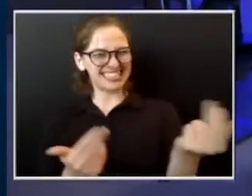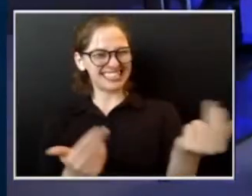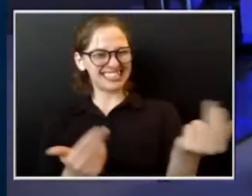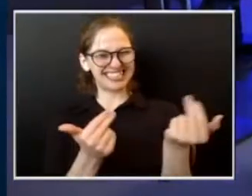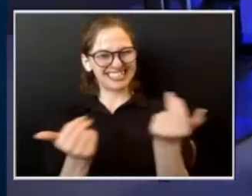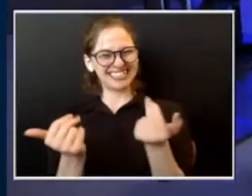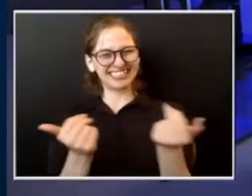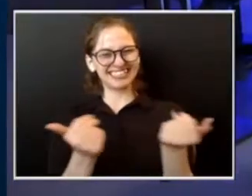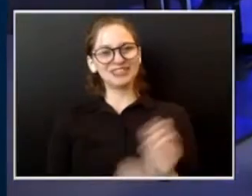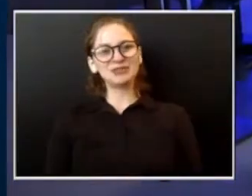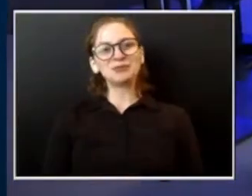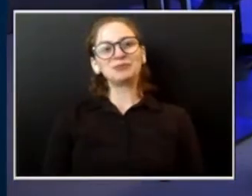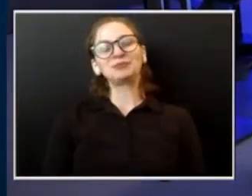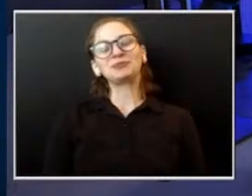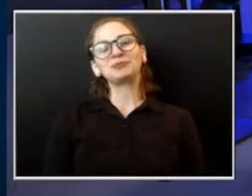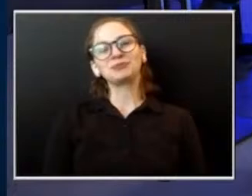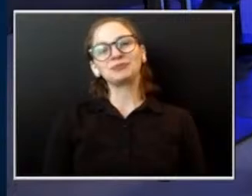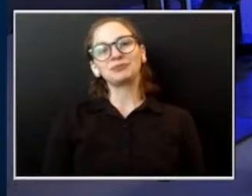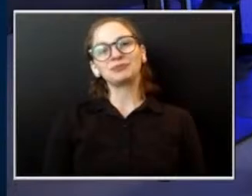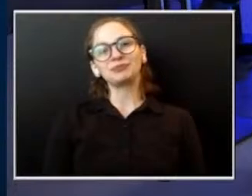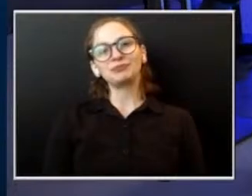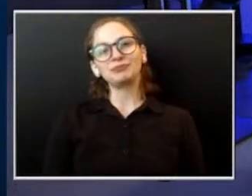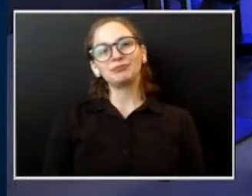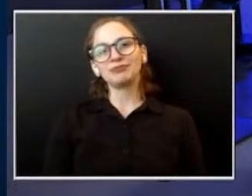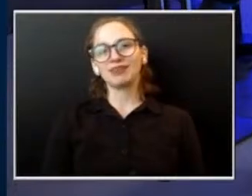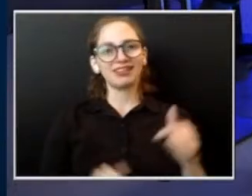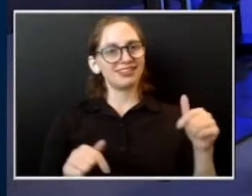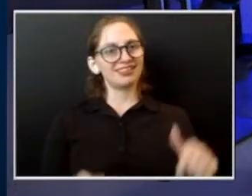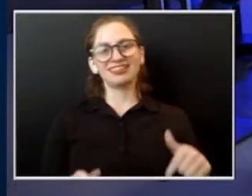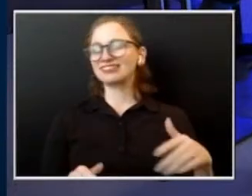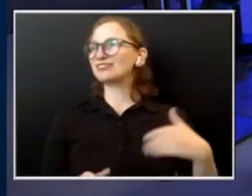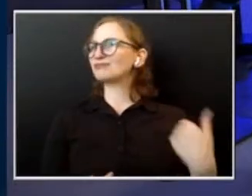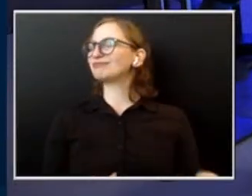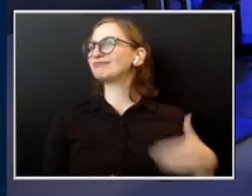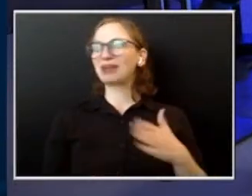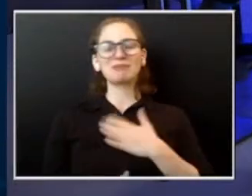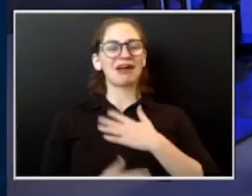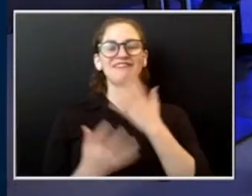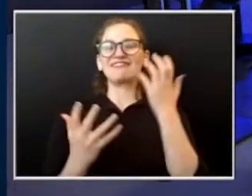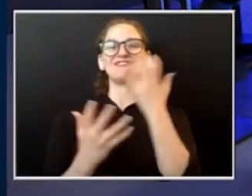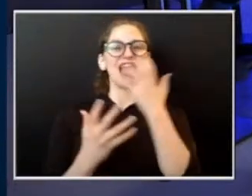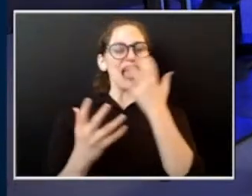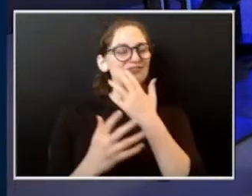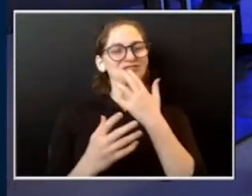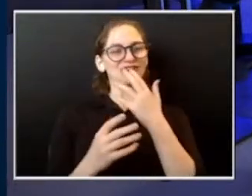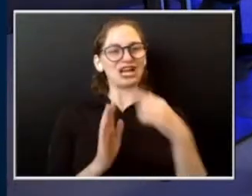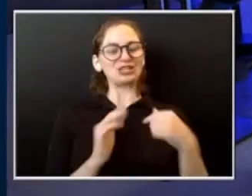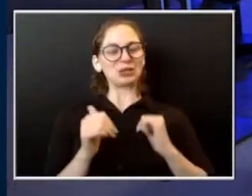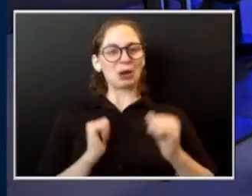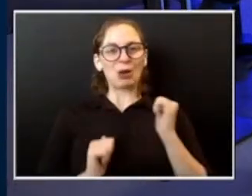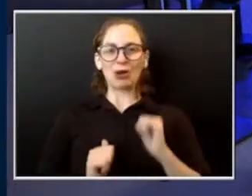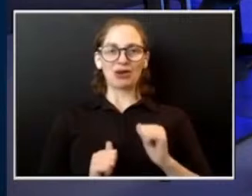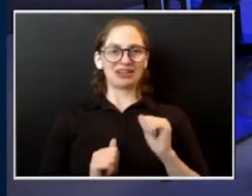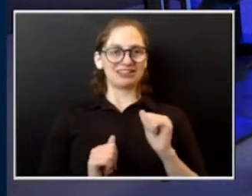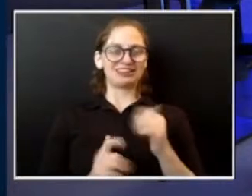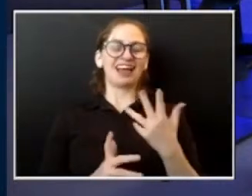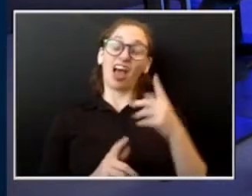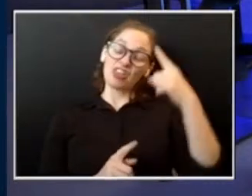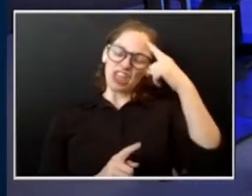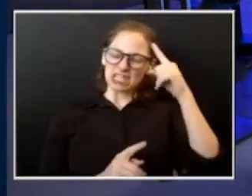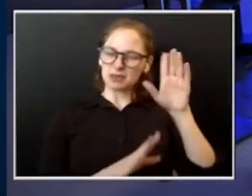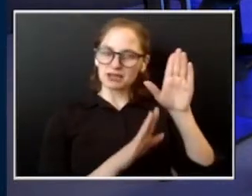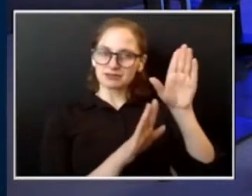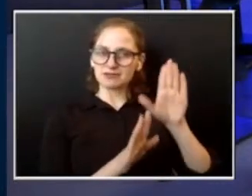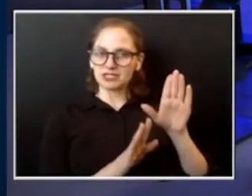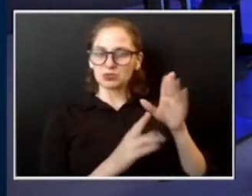All right, this has been I got to tell you, this is one of my favorite programs we've done. It's been a great discussion. I think it's because of our terrific guests, not because of these guys.